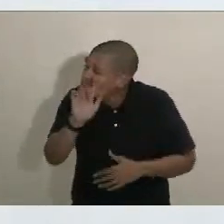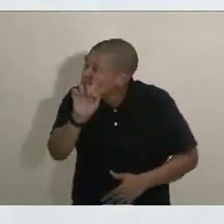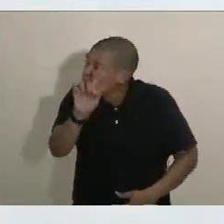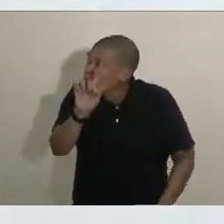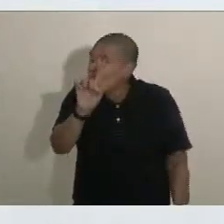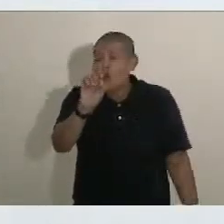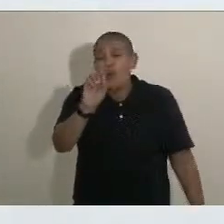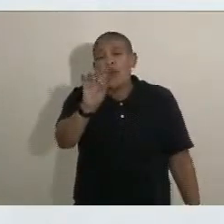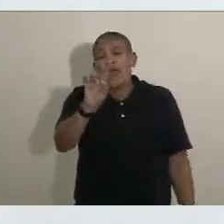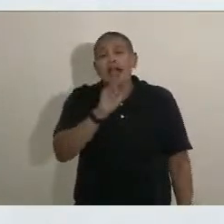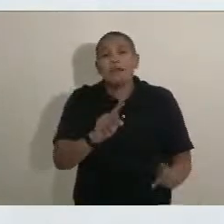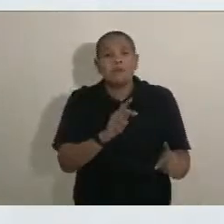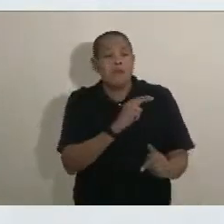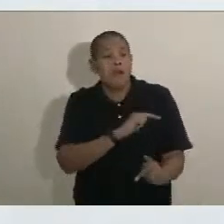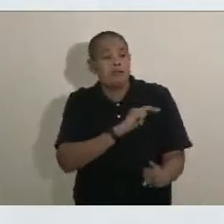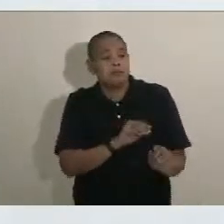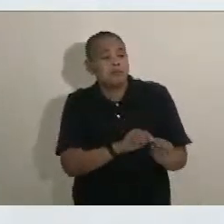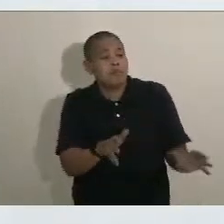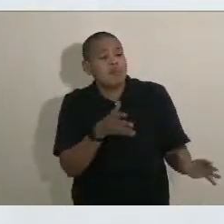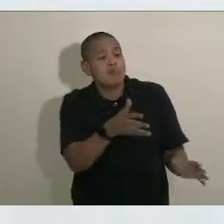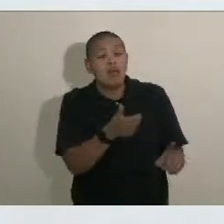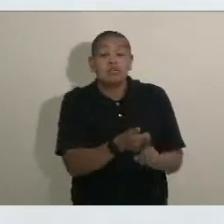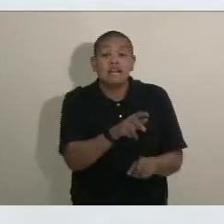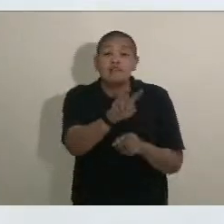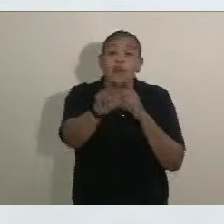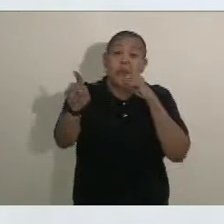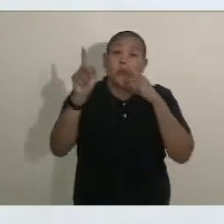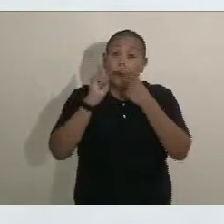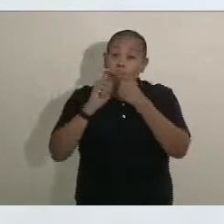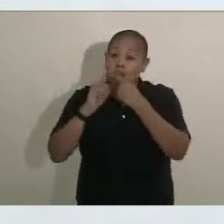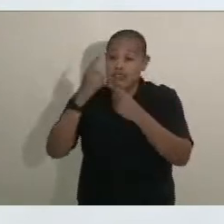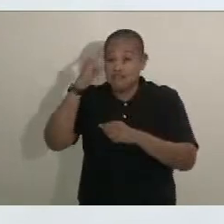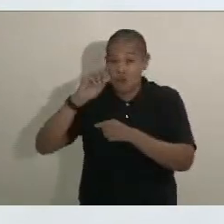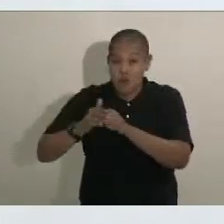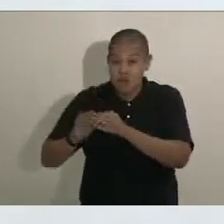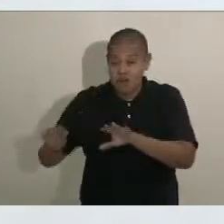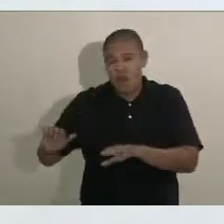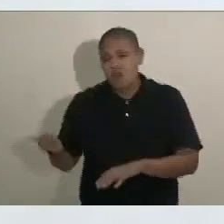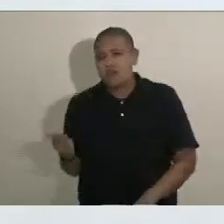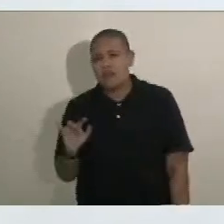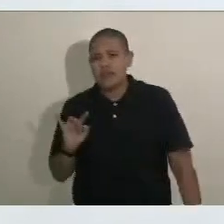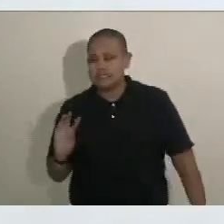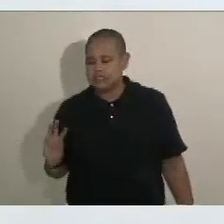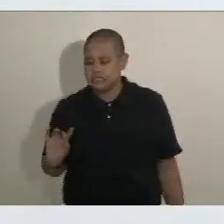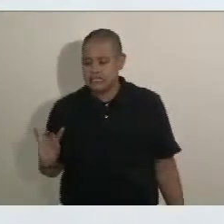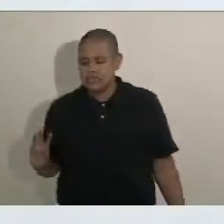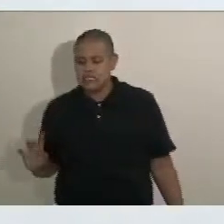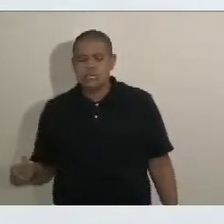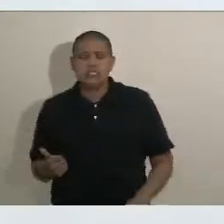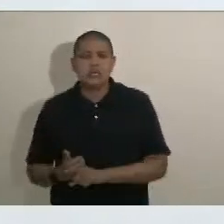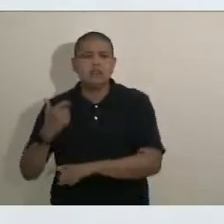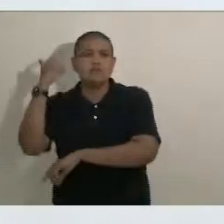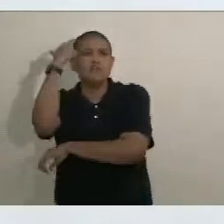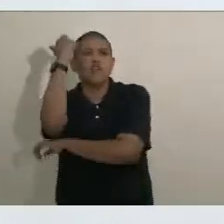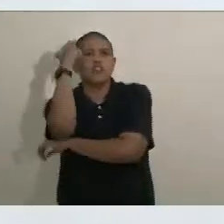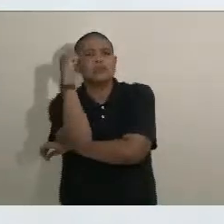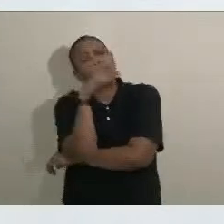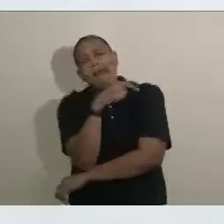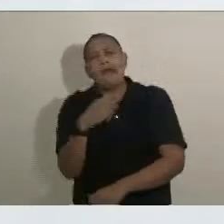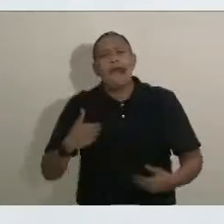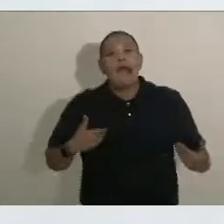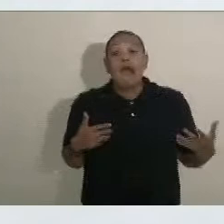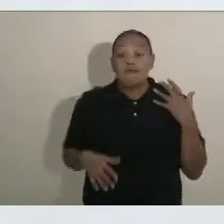persons hospitalized, 22 positive for COVID-19, and another 86 suspected. Of